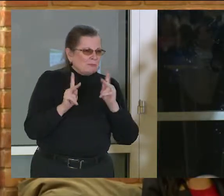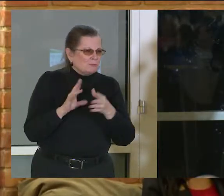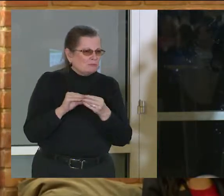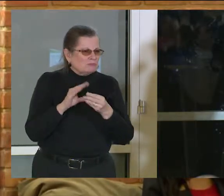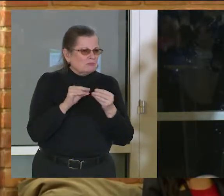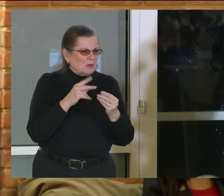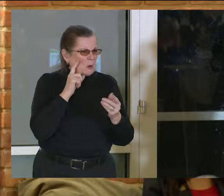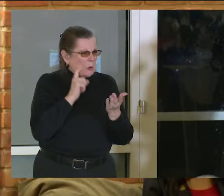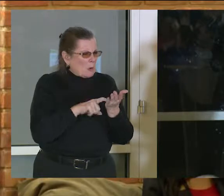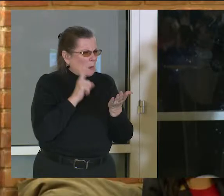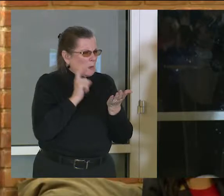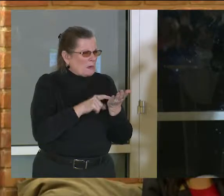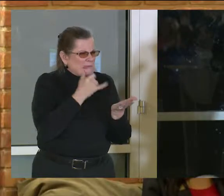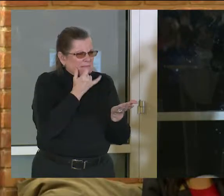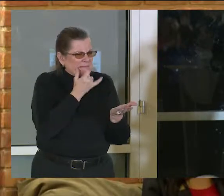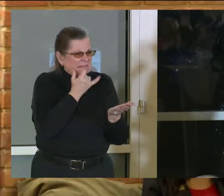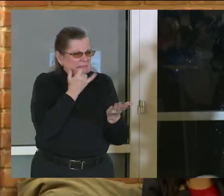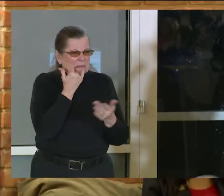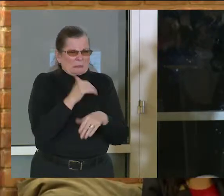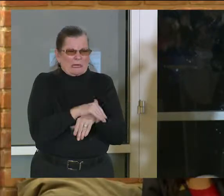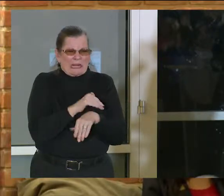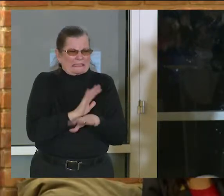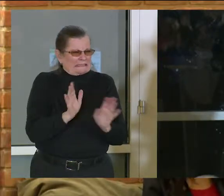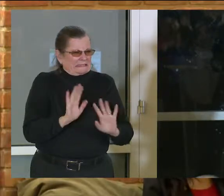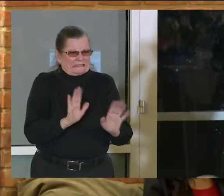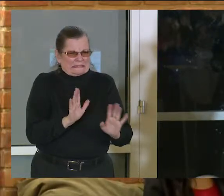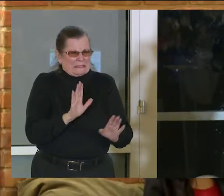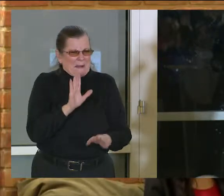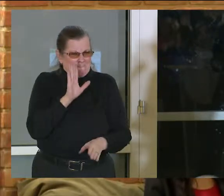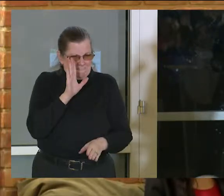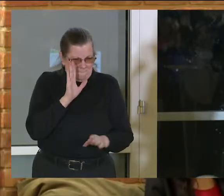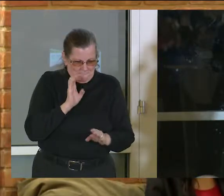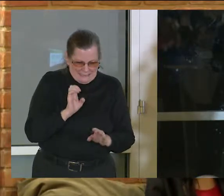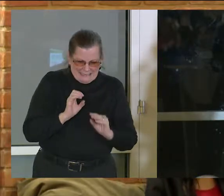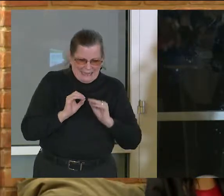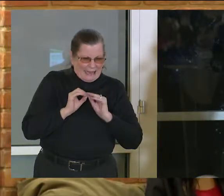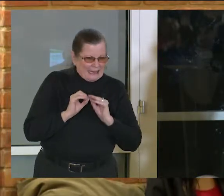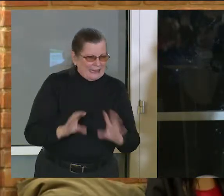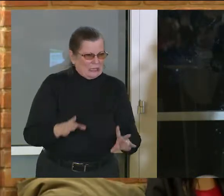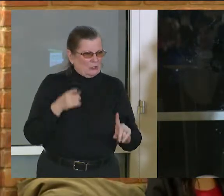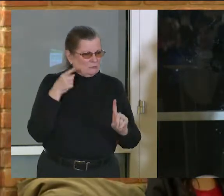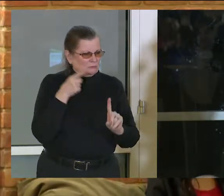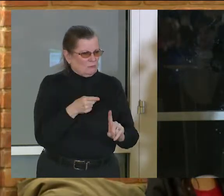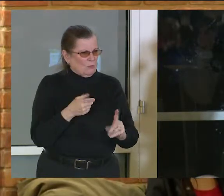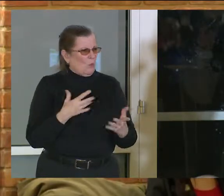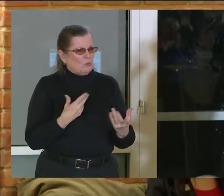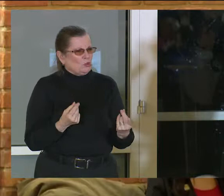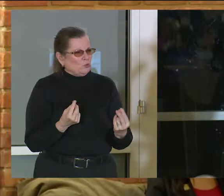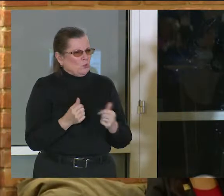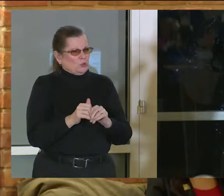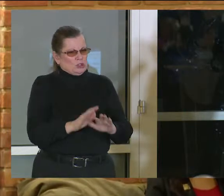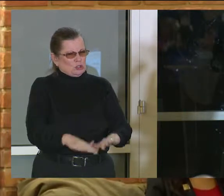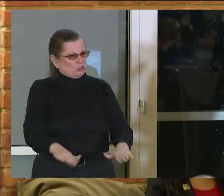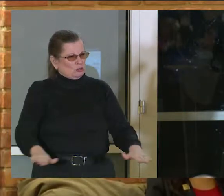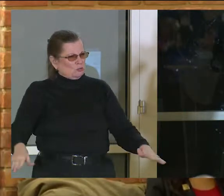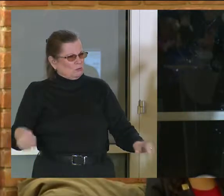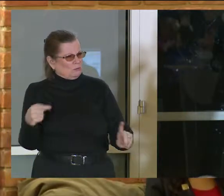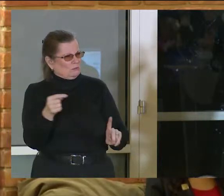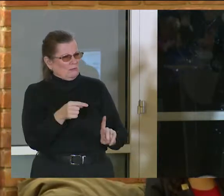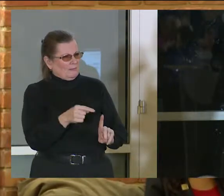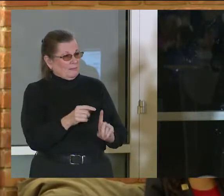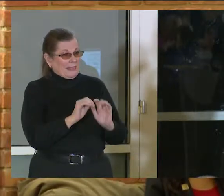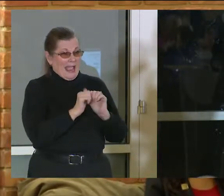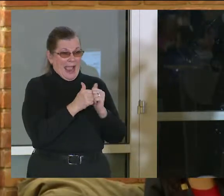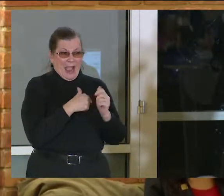tonight, and we need to be clear about what we're doing with children in the District of Columbia. How to teach successfully is not